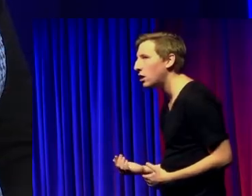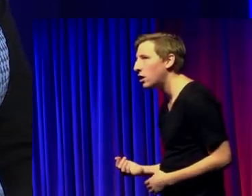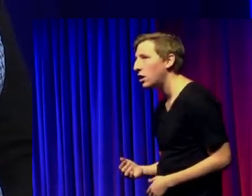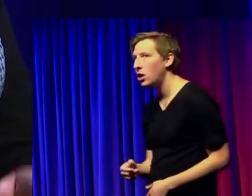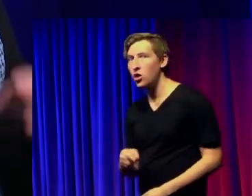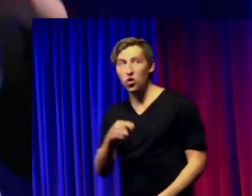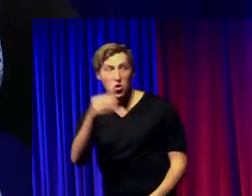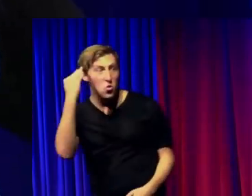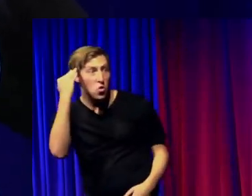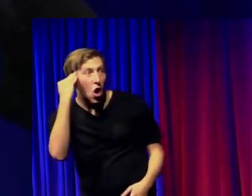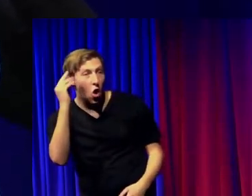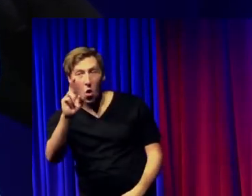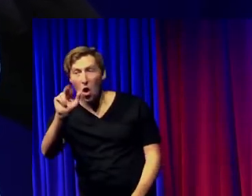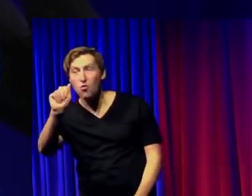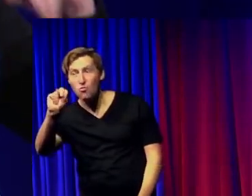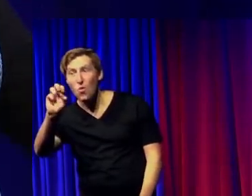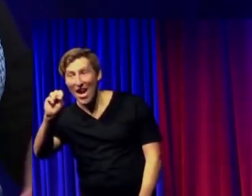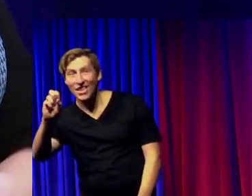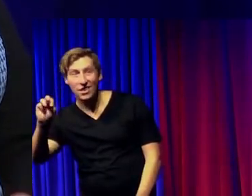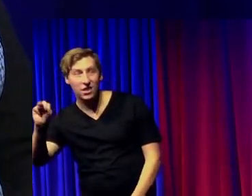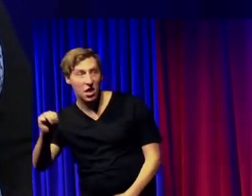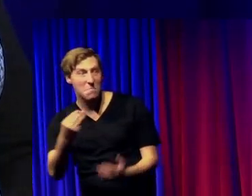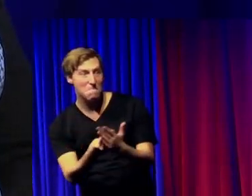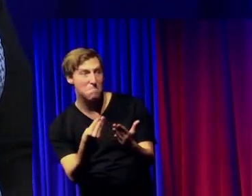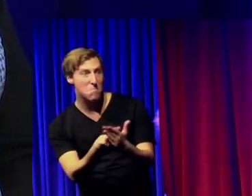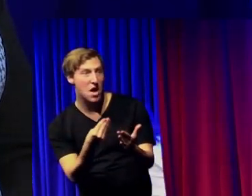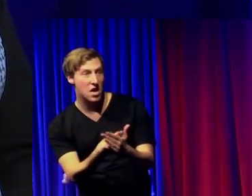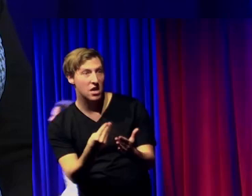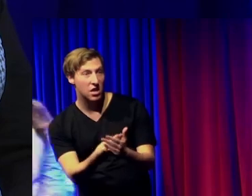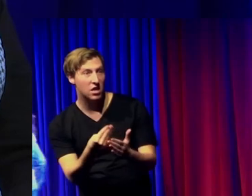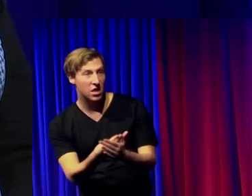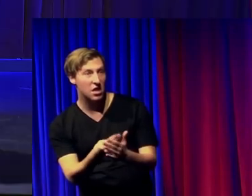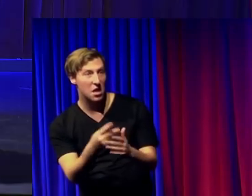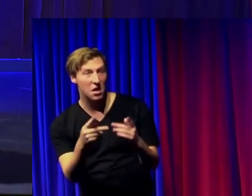I wonder if it'll get paid. Probably not.